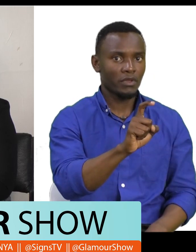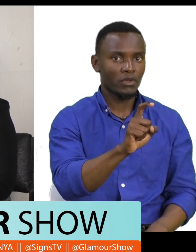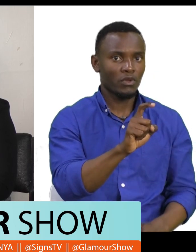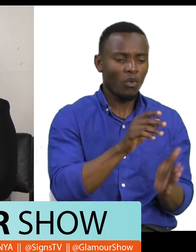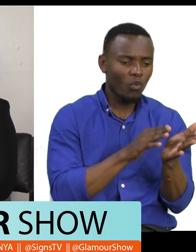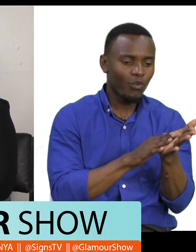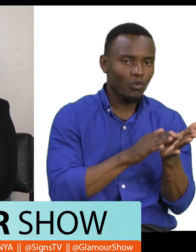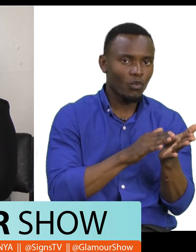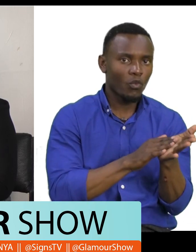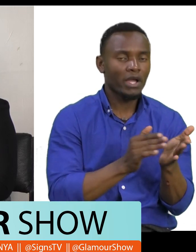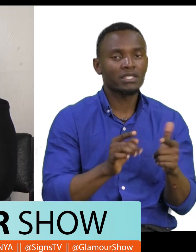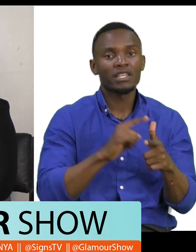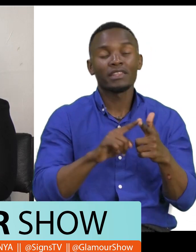have